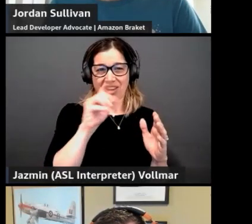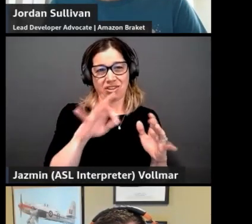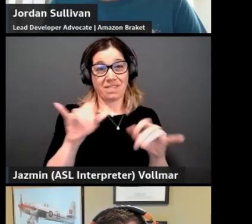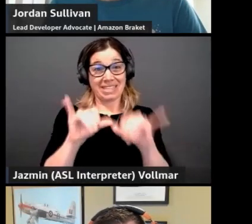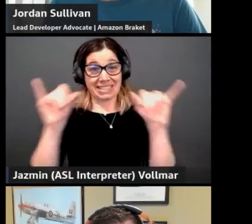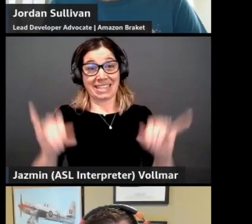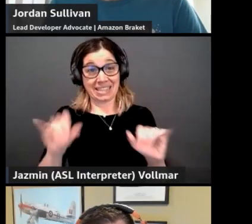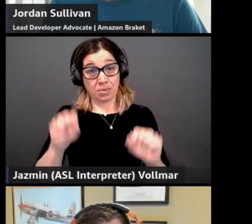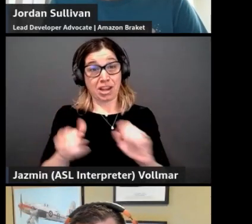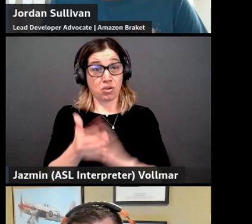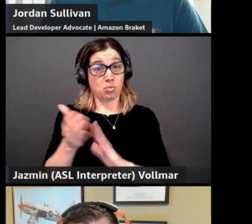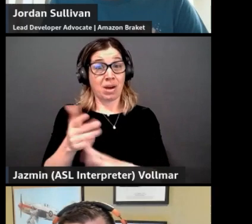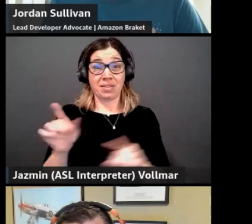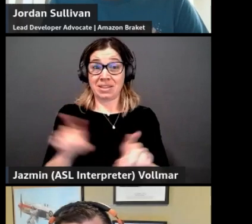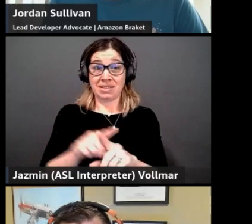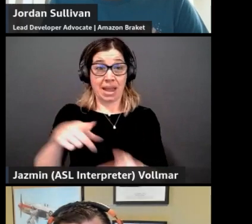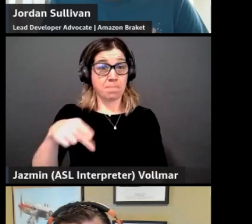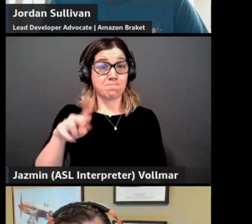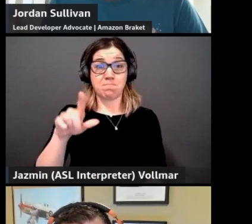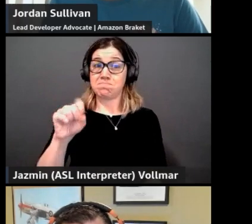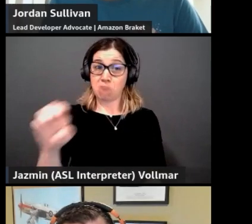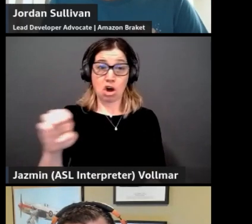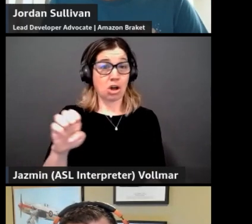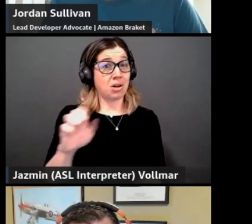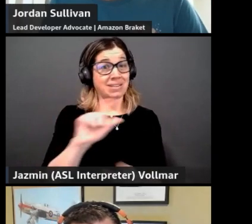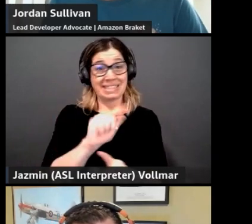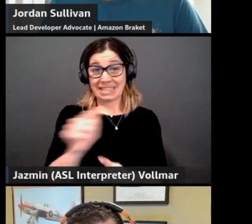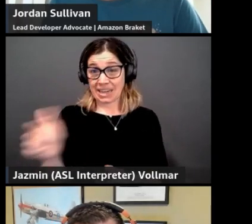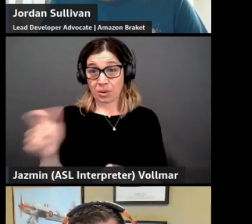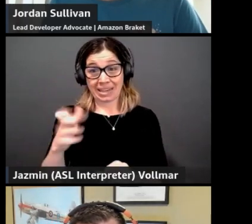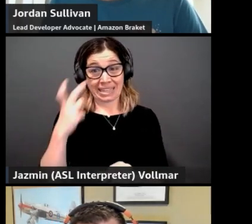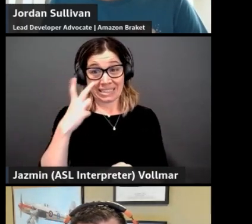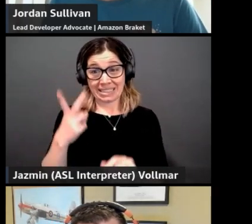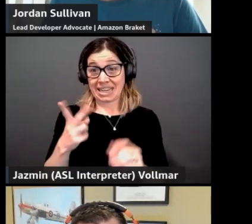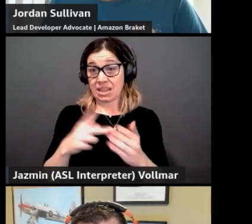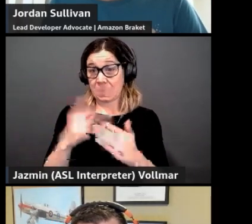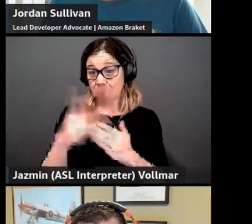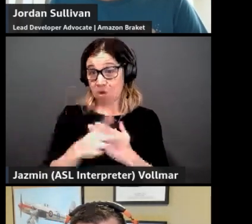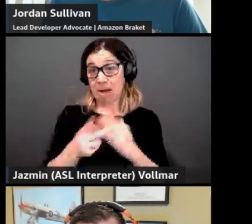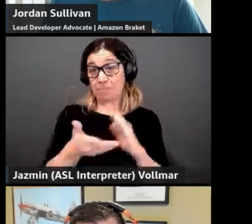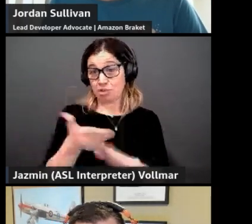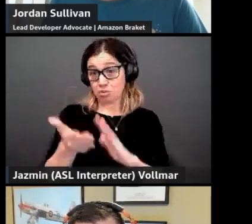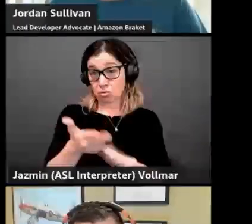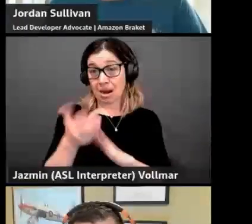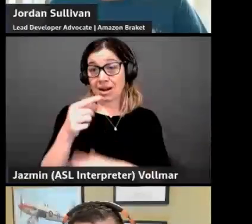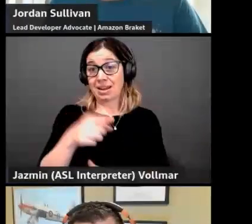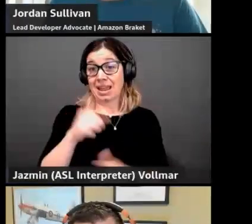sequence. You can see now the program is running. It's doing this evolution,